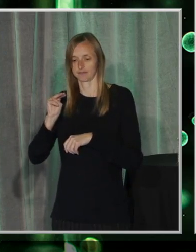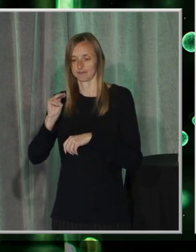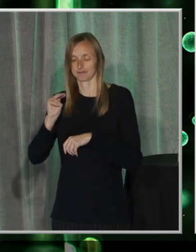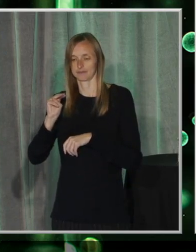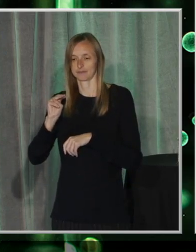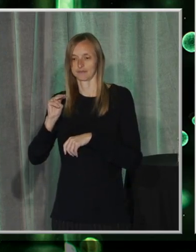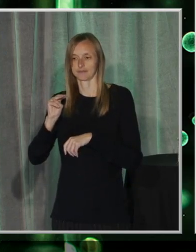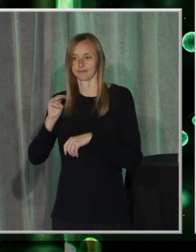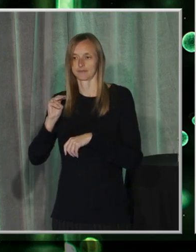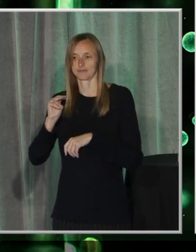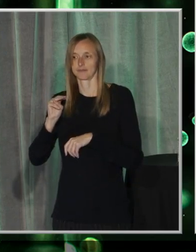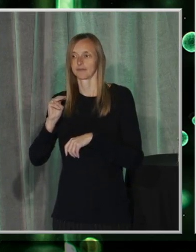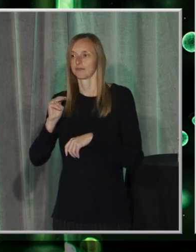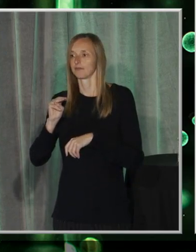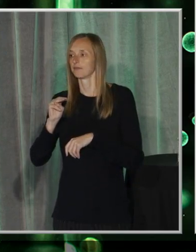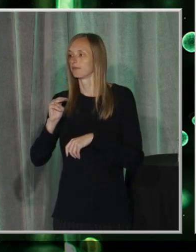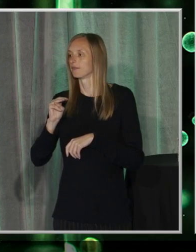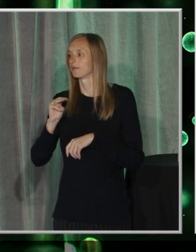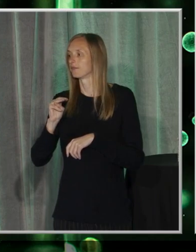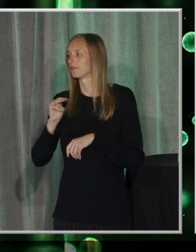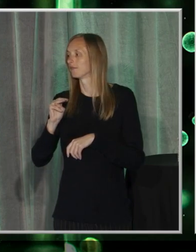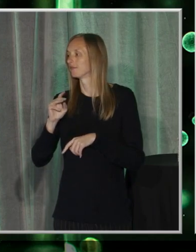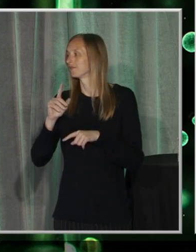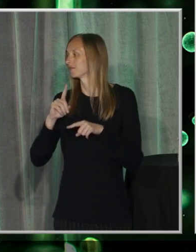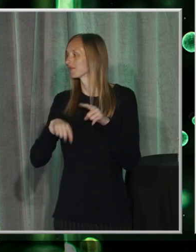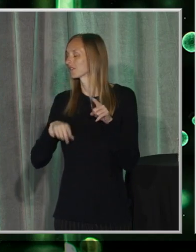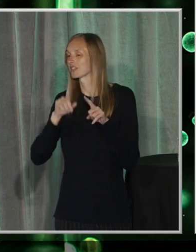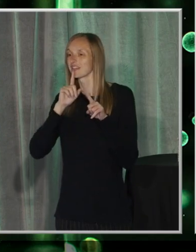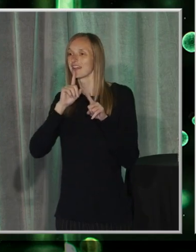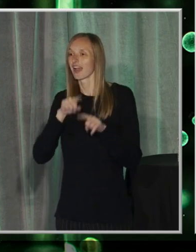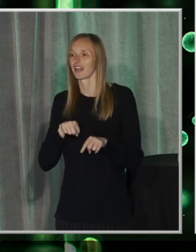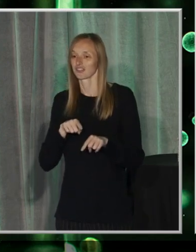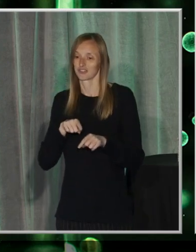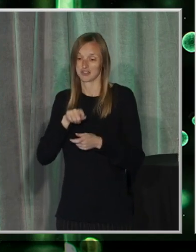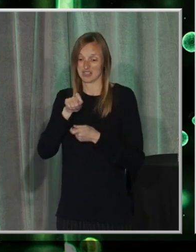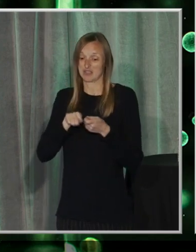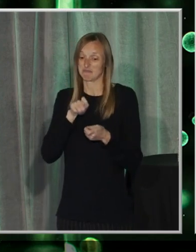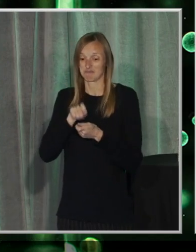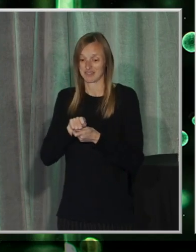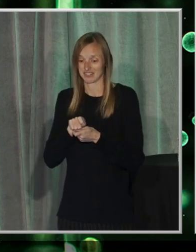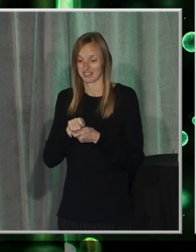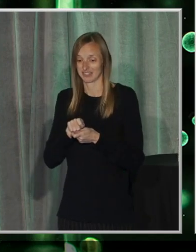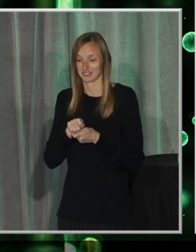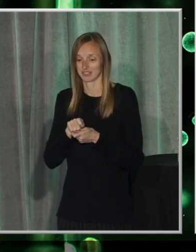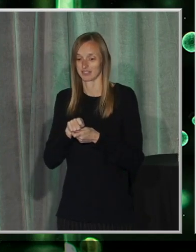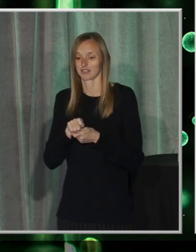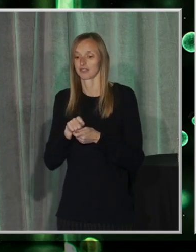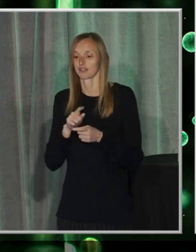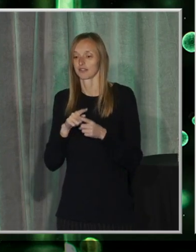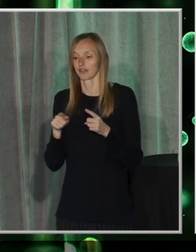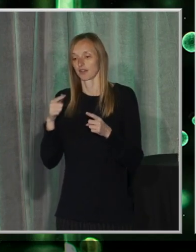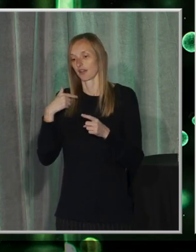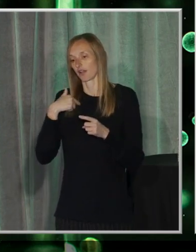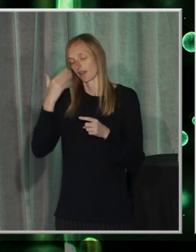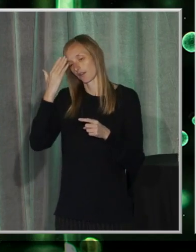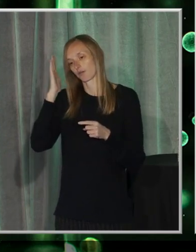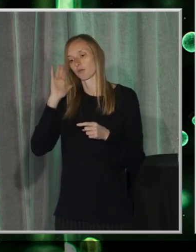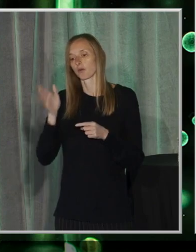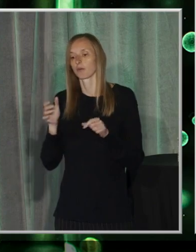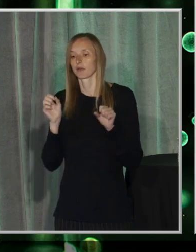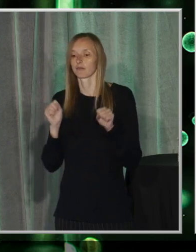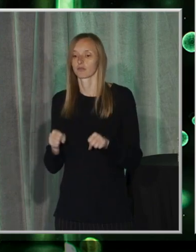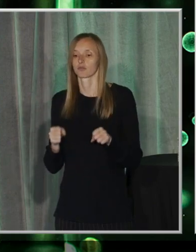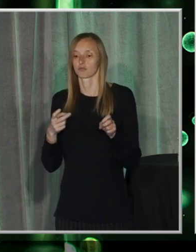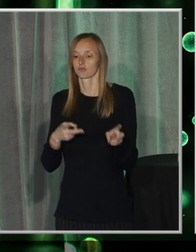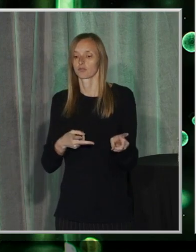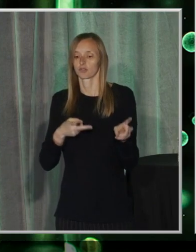I wouldn't be able to answer this question with precision, but I know that we'll be able to